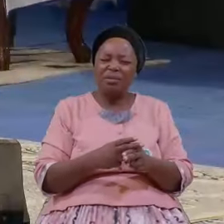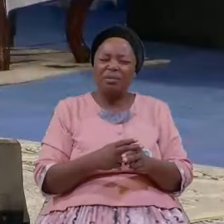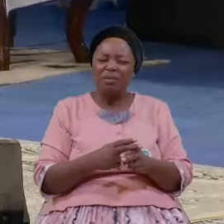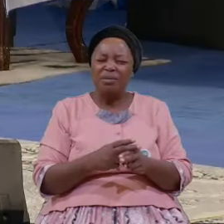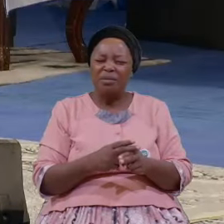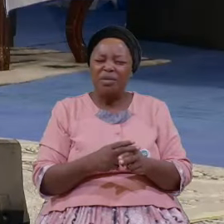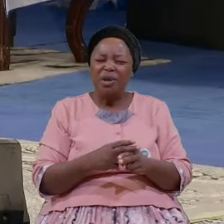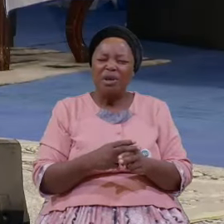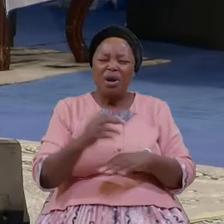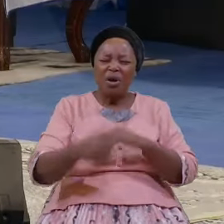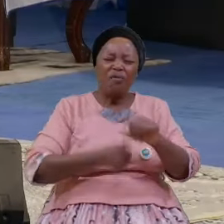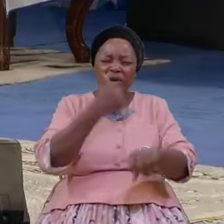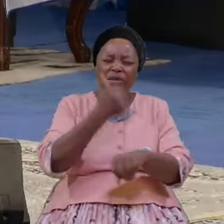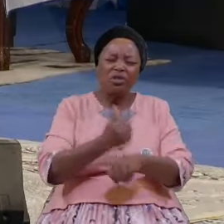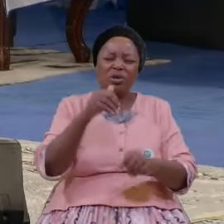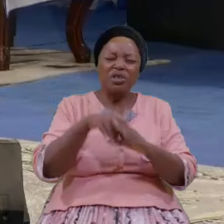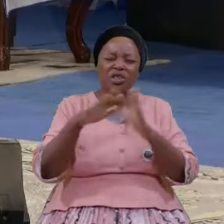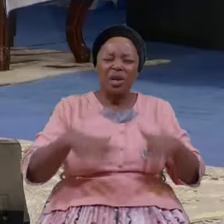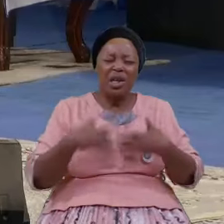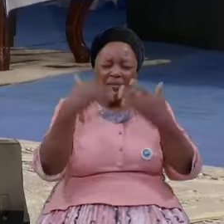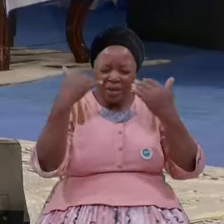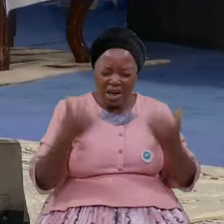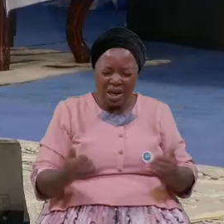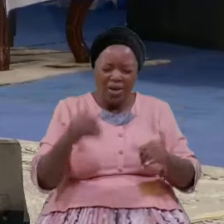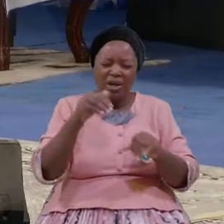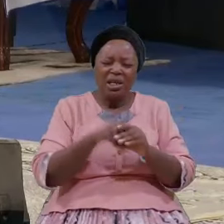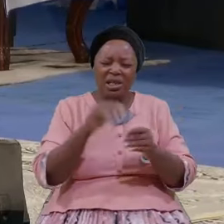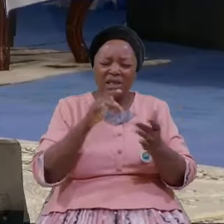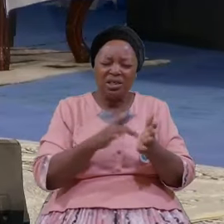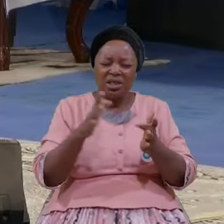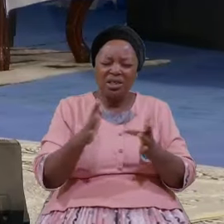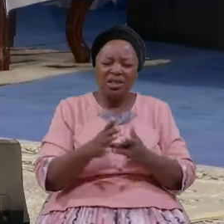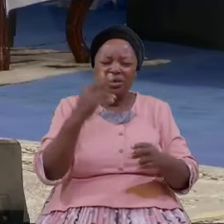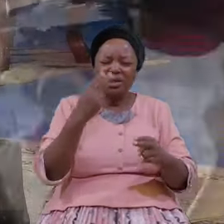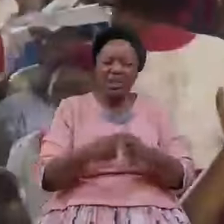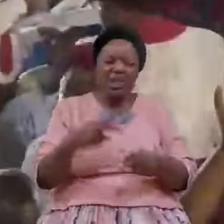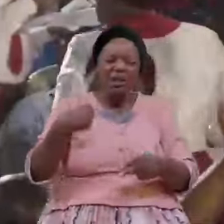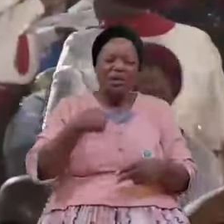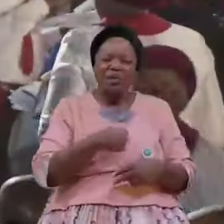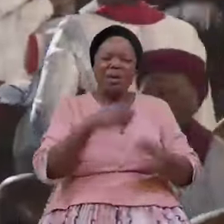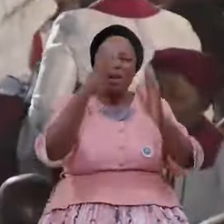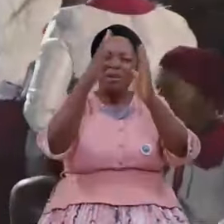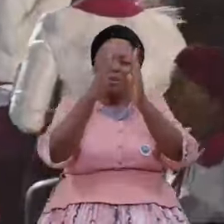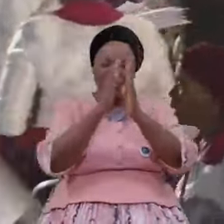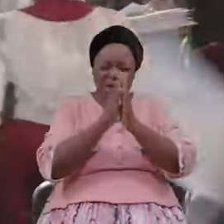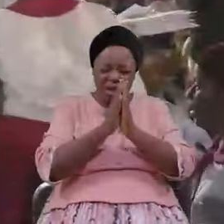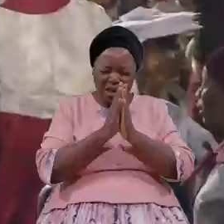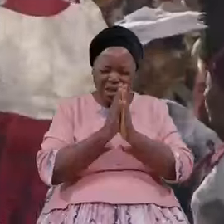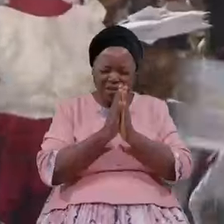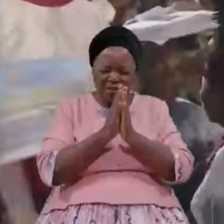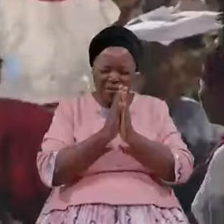Confirmation in your life right now. In Jesus' name we pray.